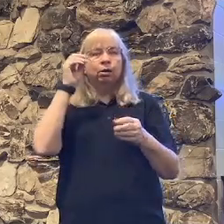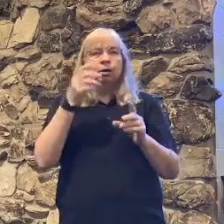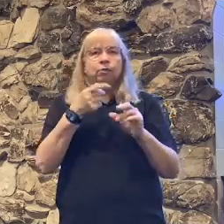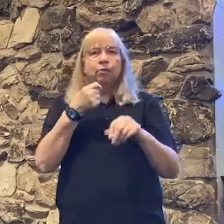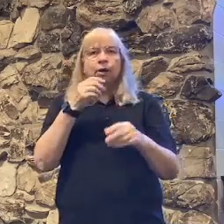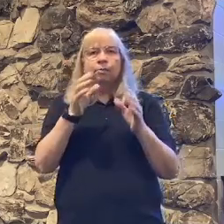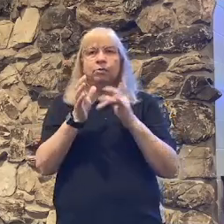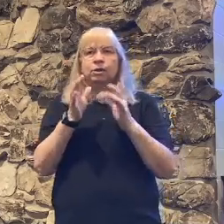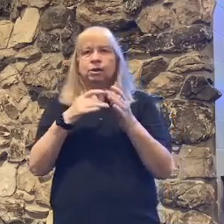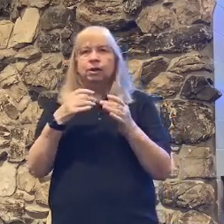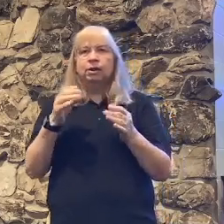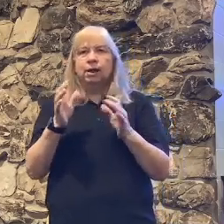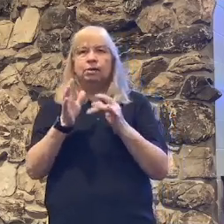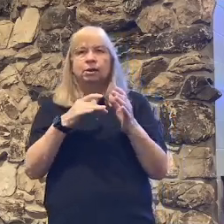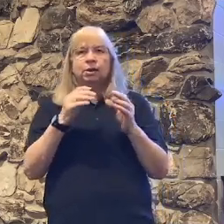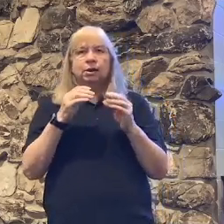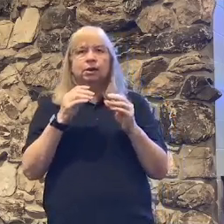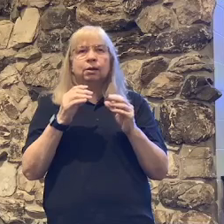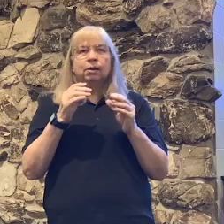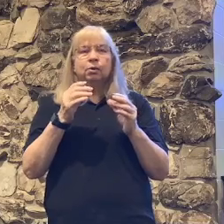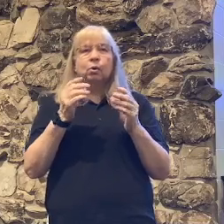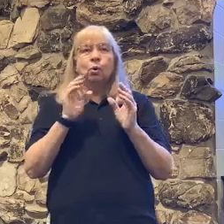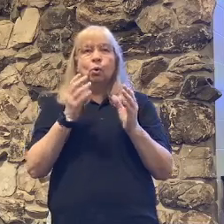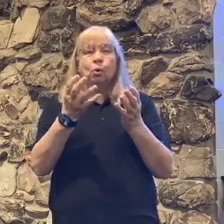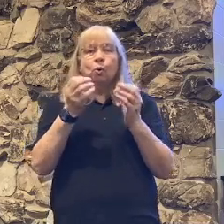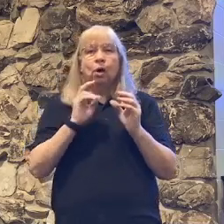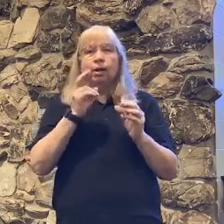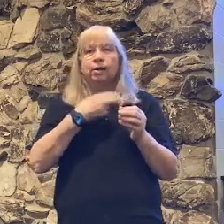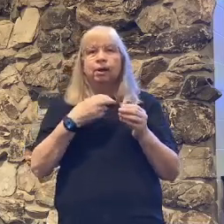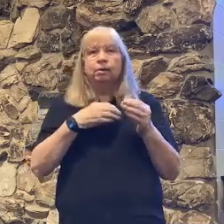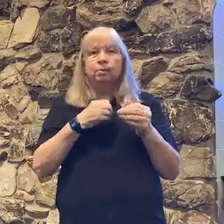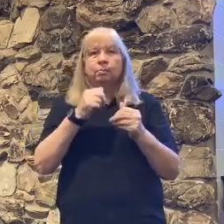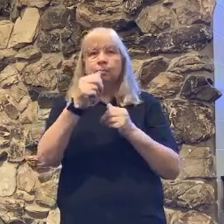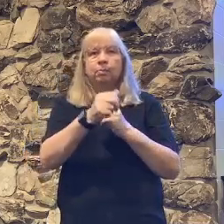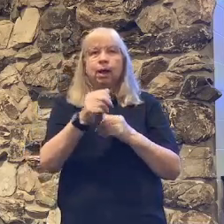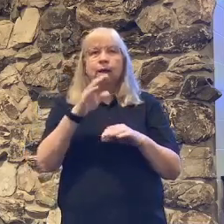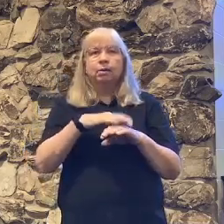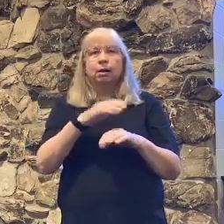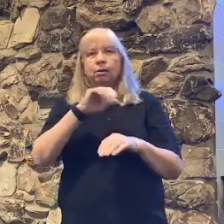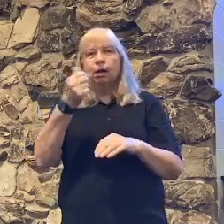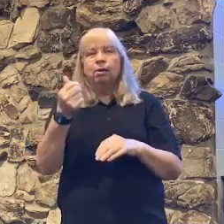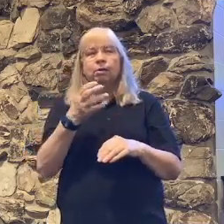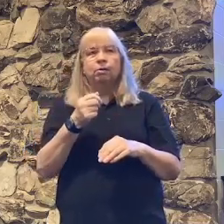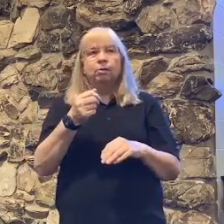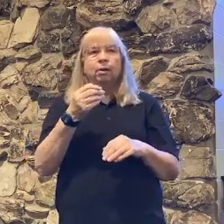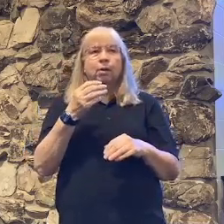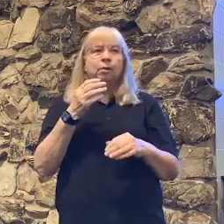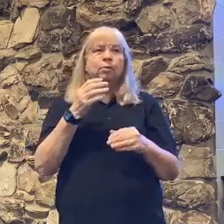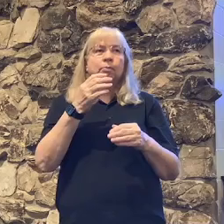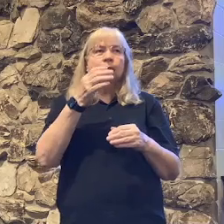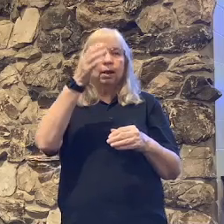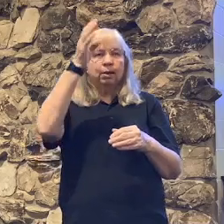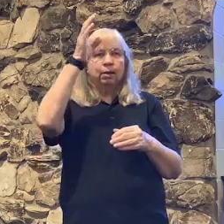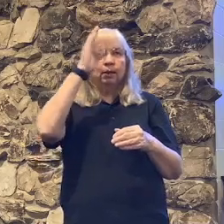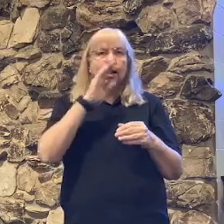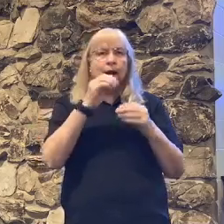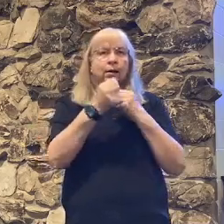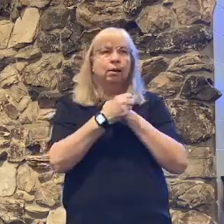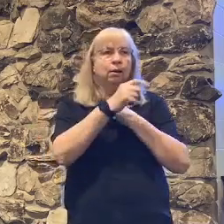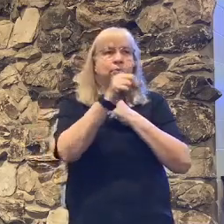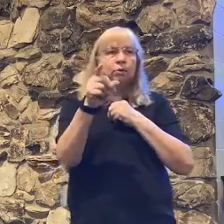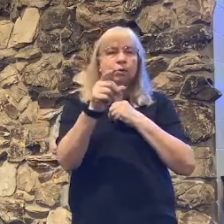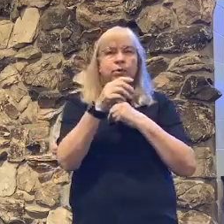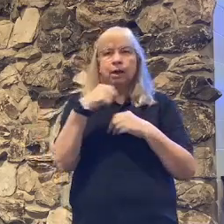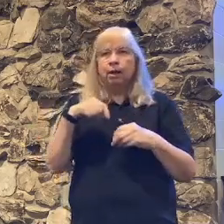expects us to pass on to others? Besides, God loves you. And we love you. There's so much